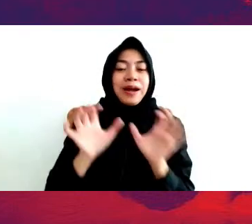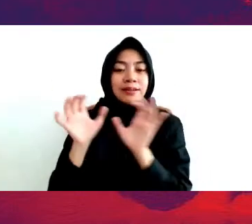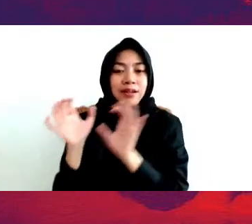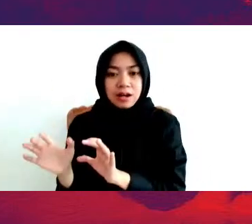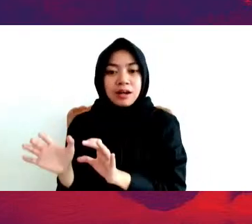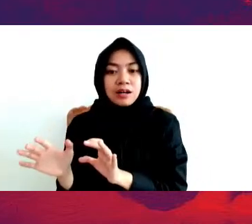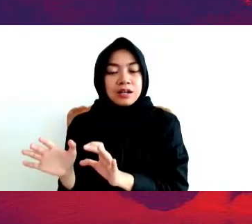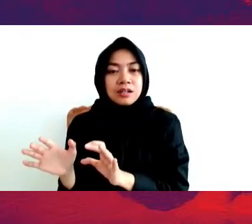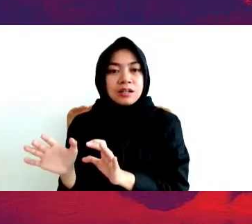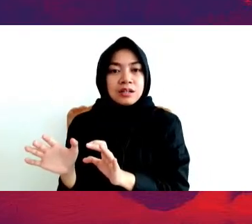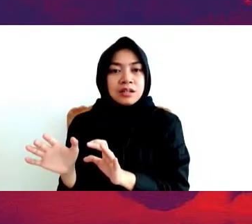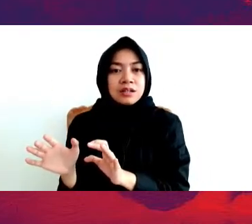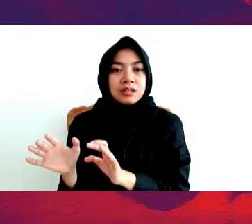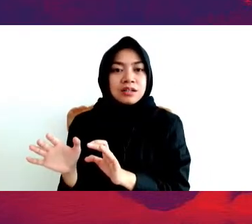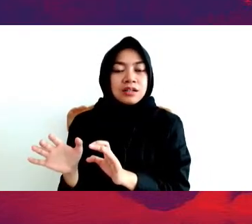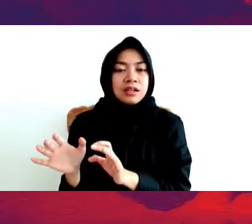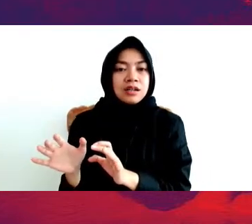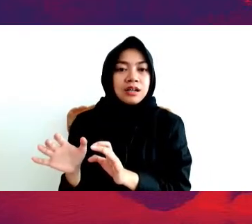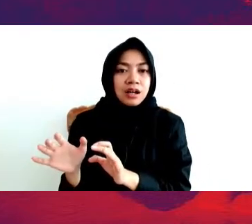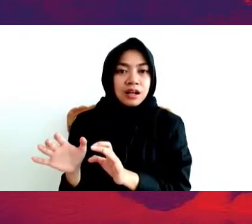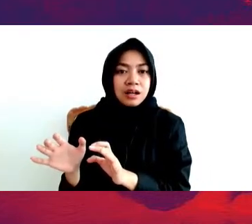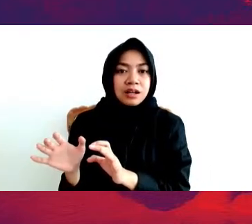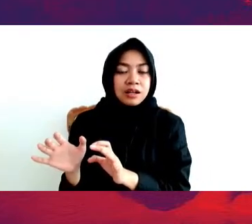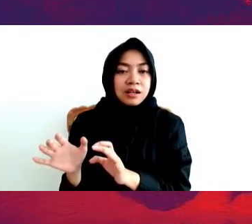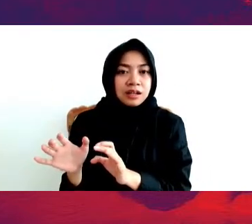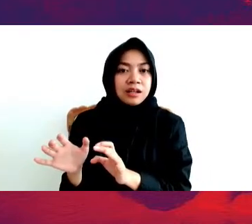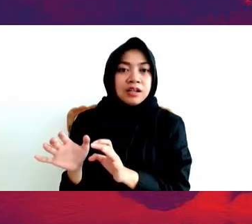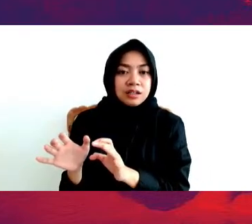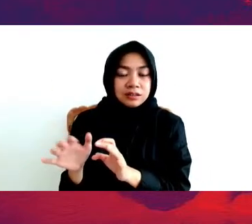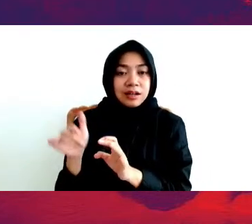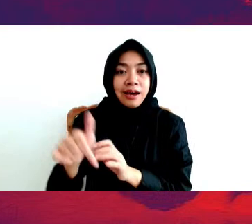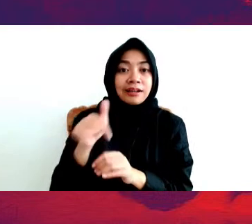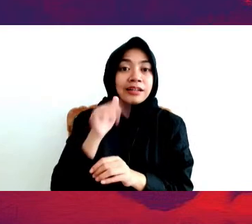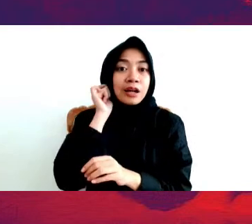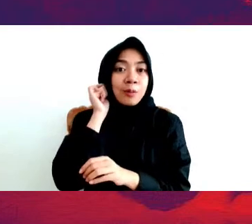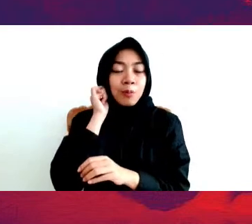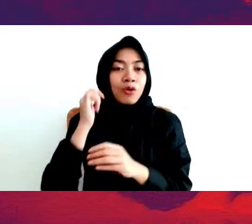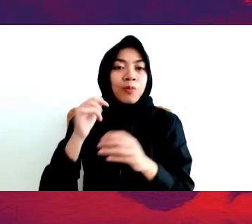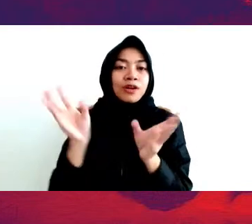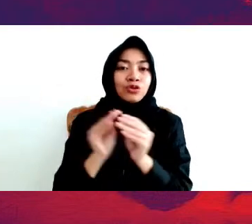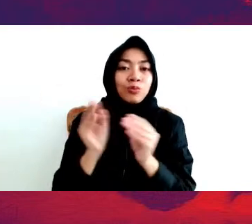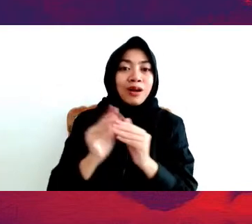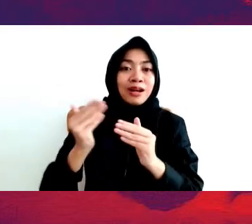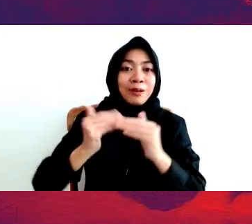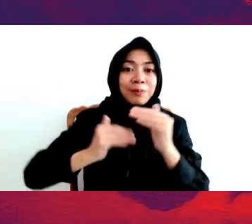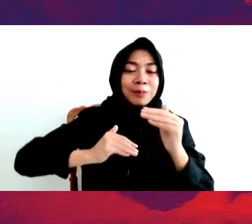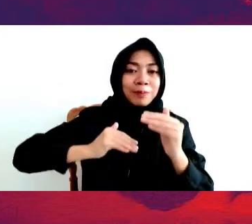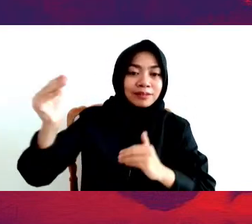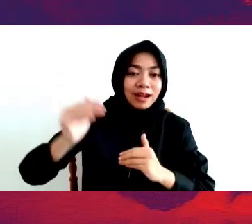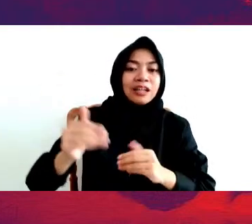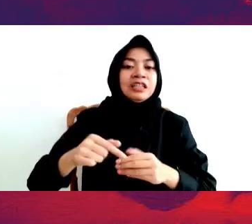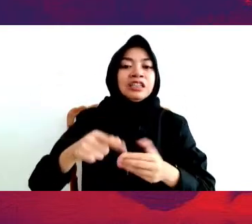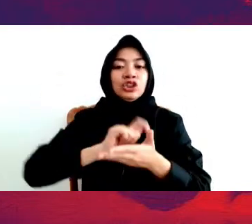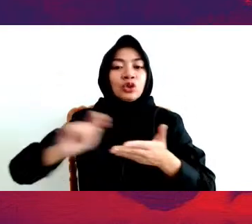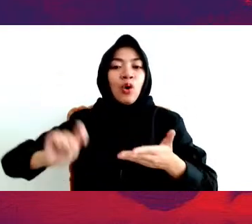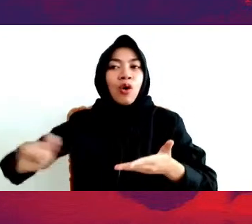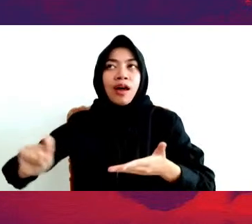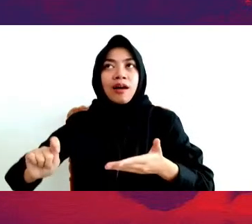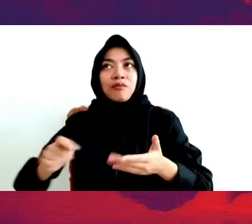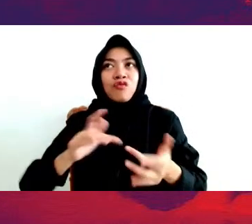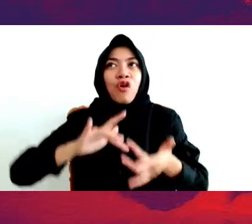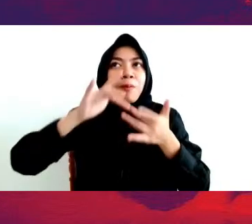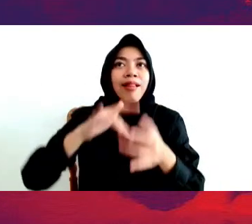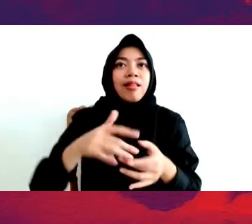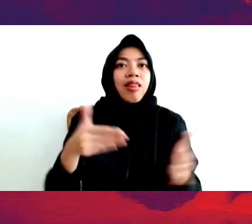this highlights the vulnerability of these households that lack women with any formal education. So next